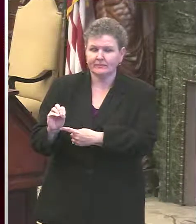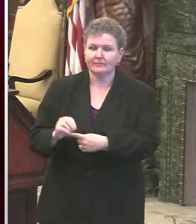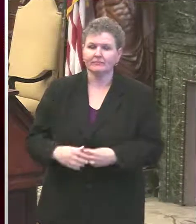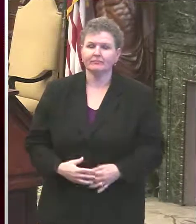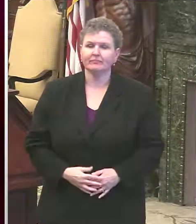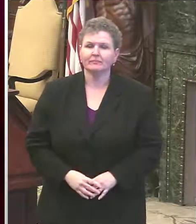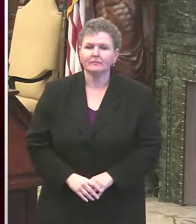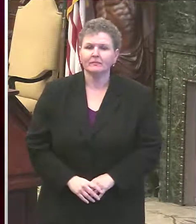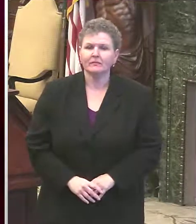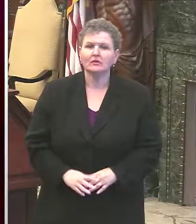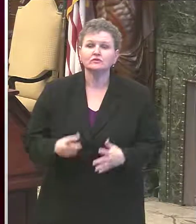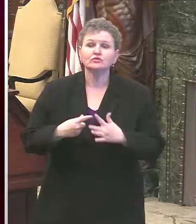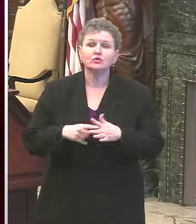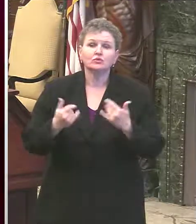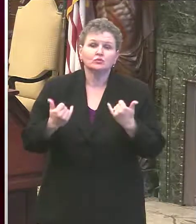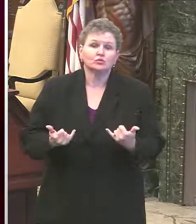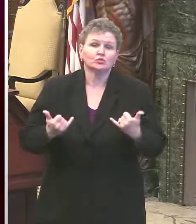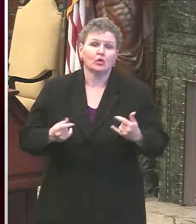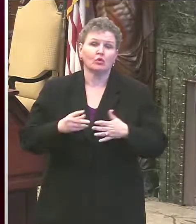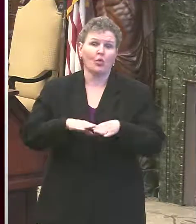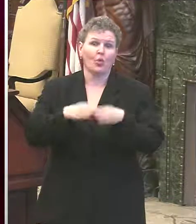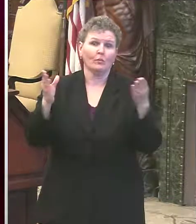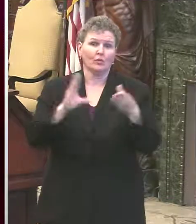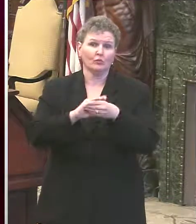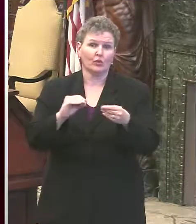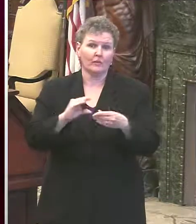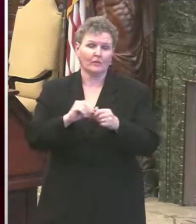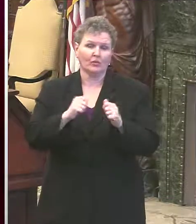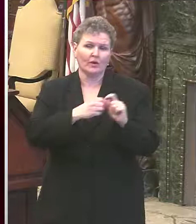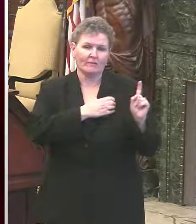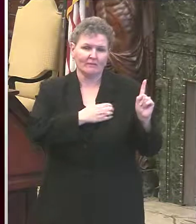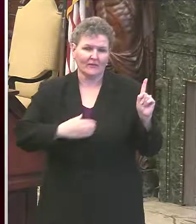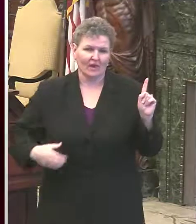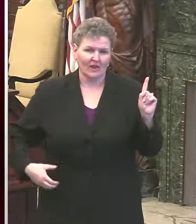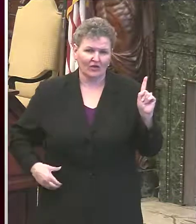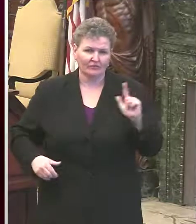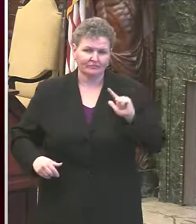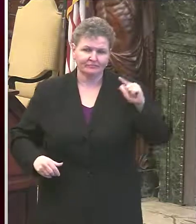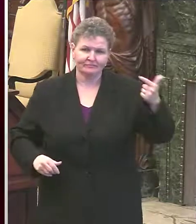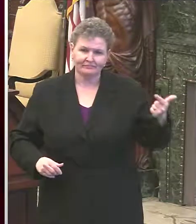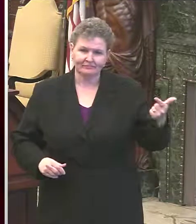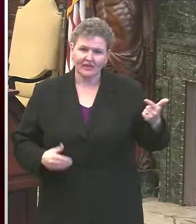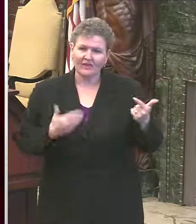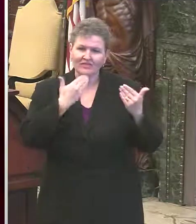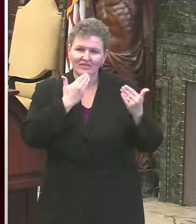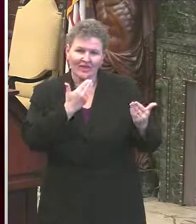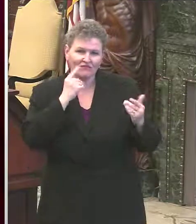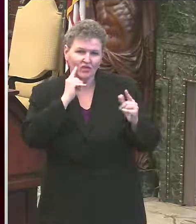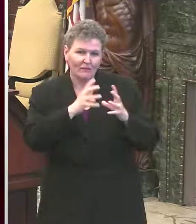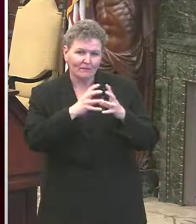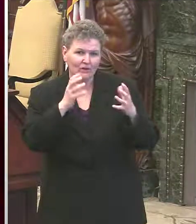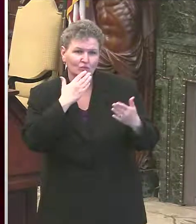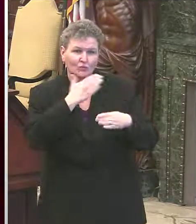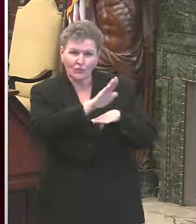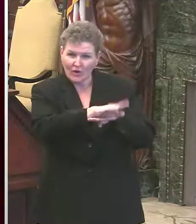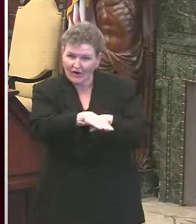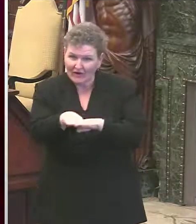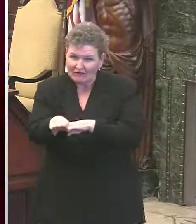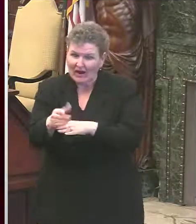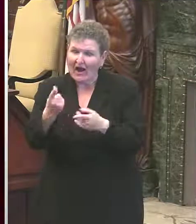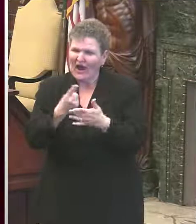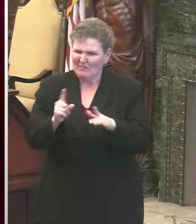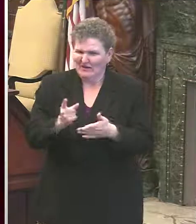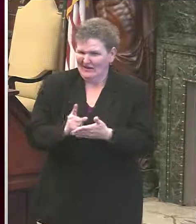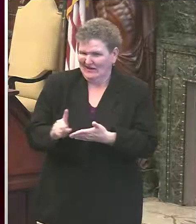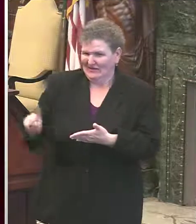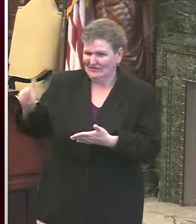We'll begin our briefing with opening remarks from Mayor Kenney. Mayor, you have the floor. Thank you very much. Good afternoon, everyone. Last week, our